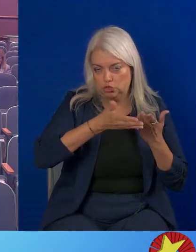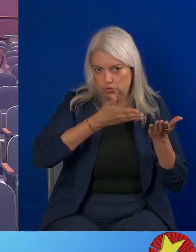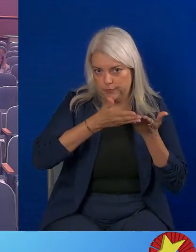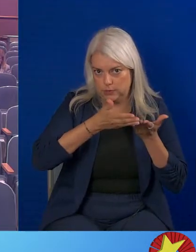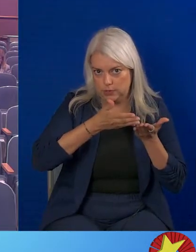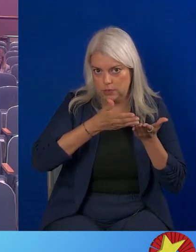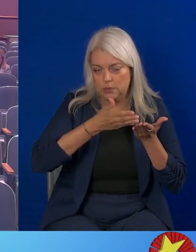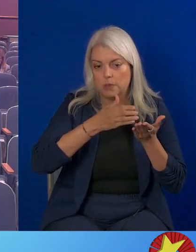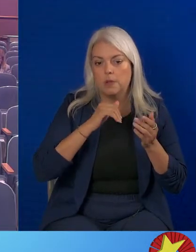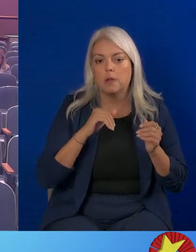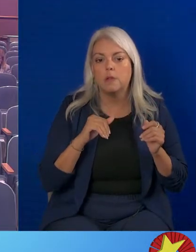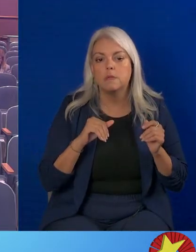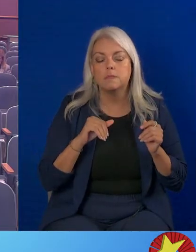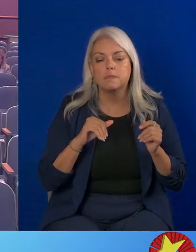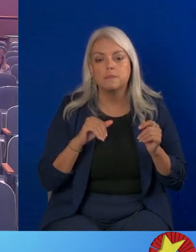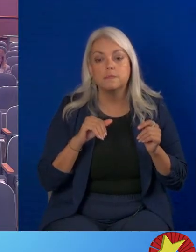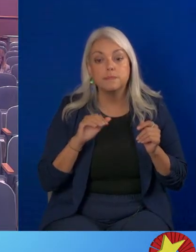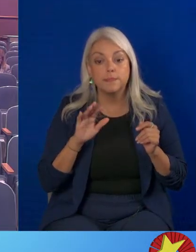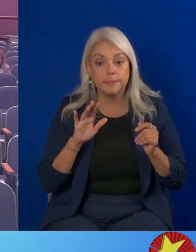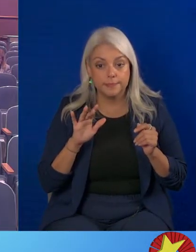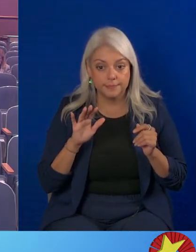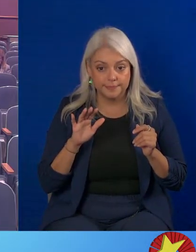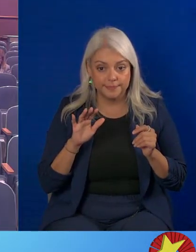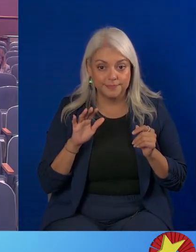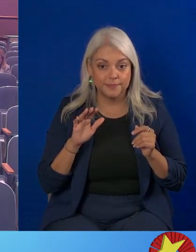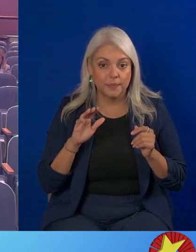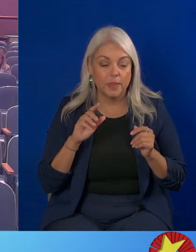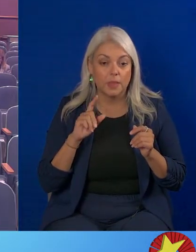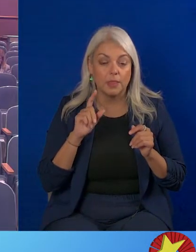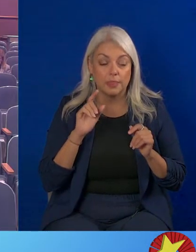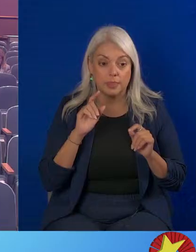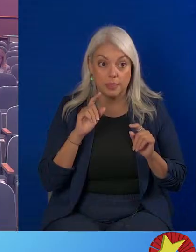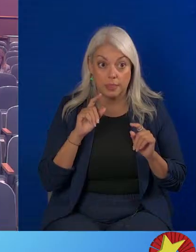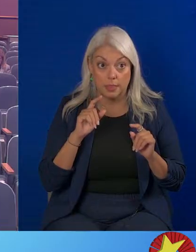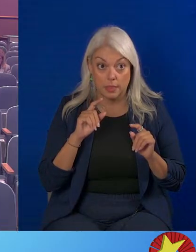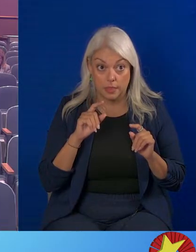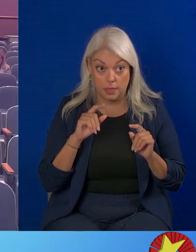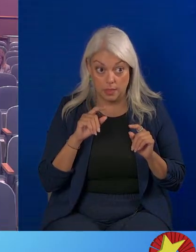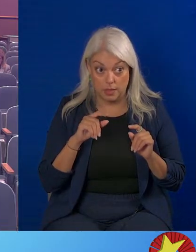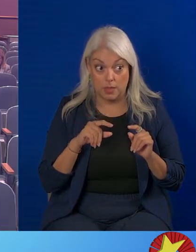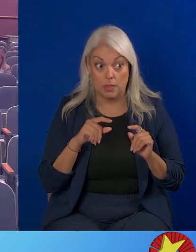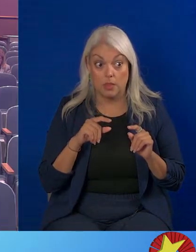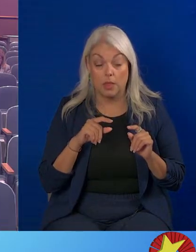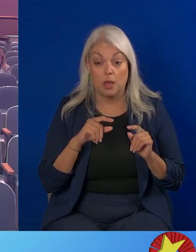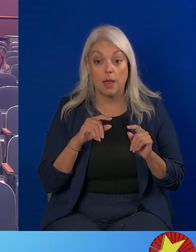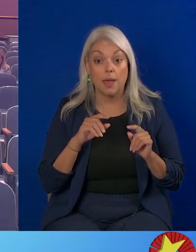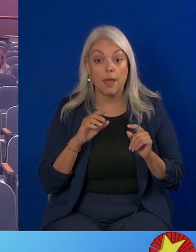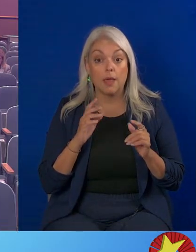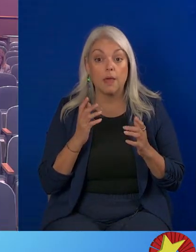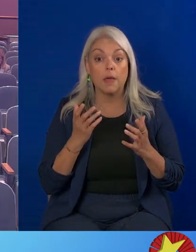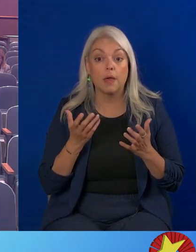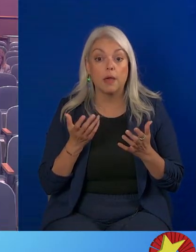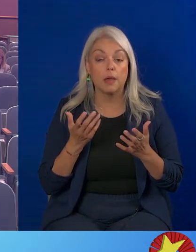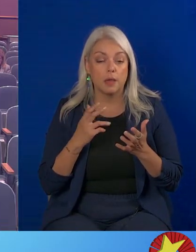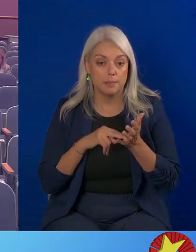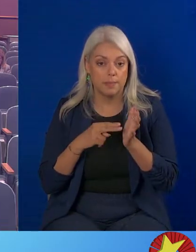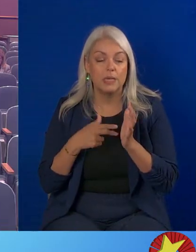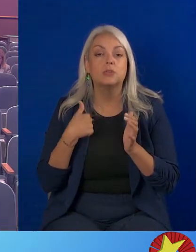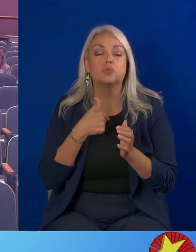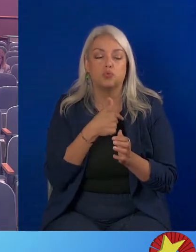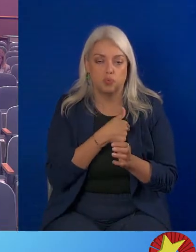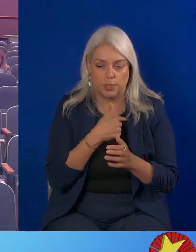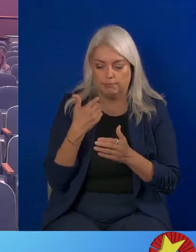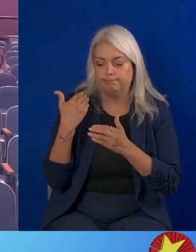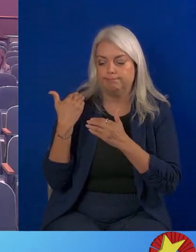services, that is basically stating that we're going to be transporting